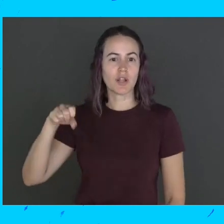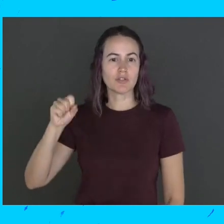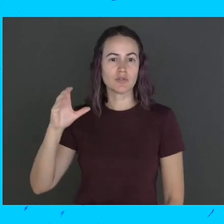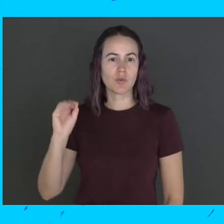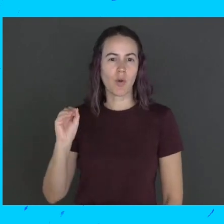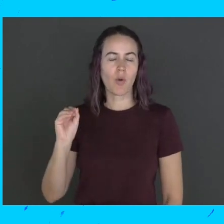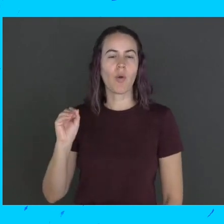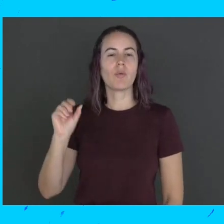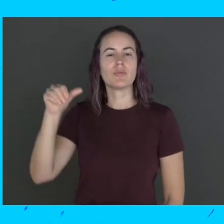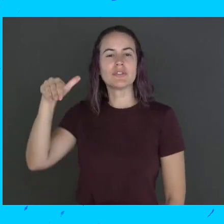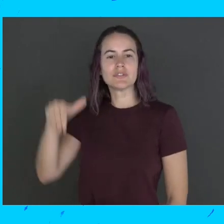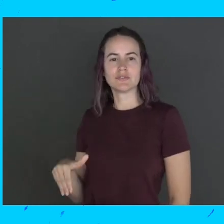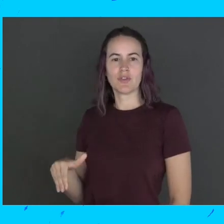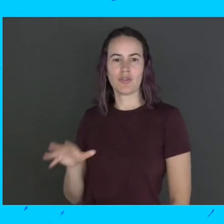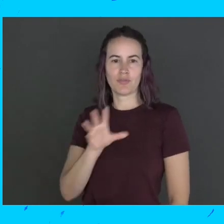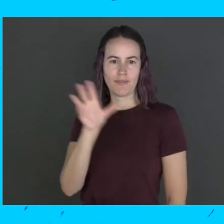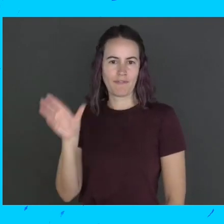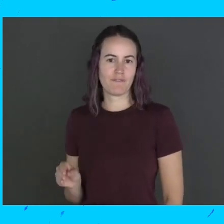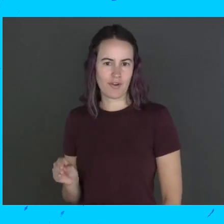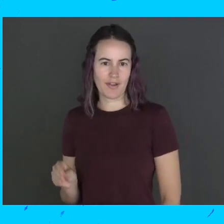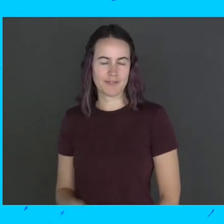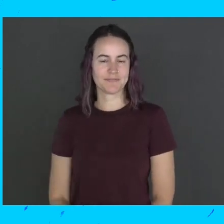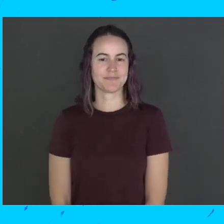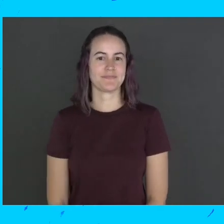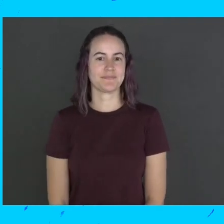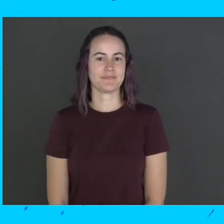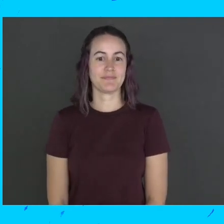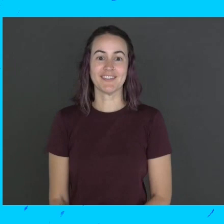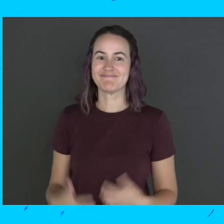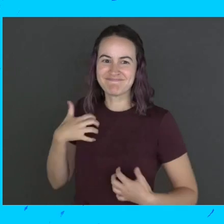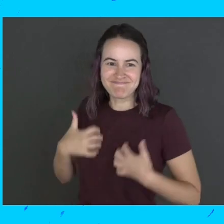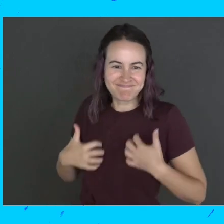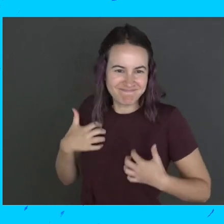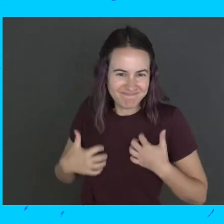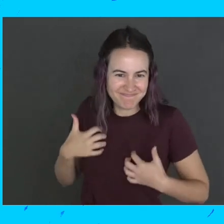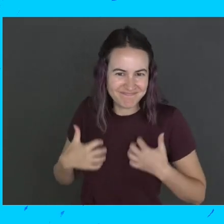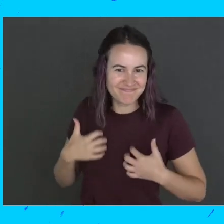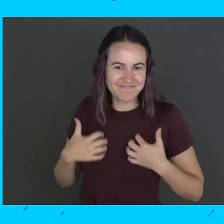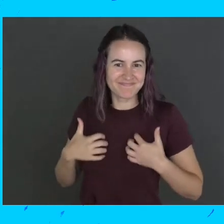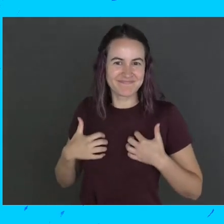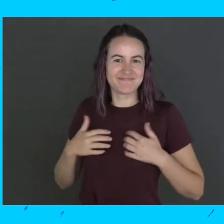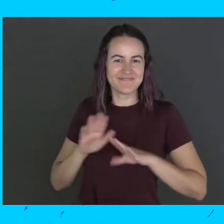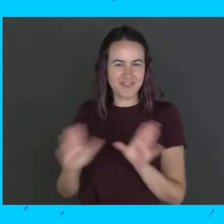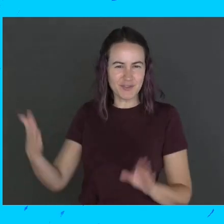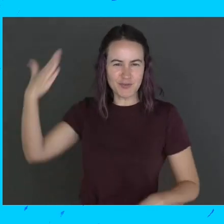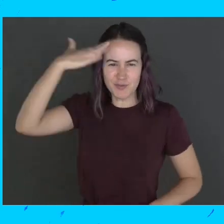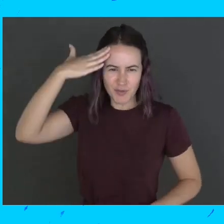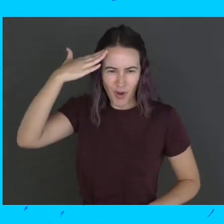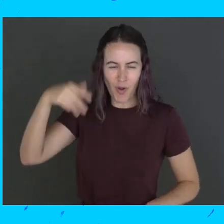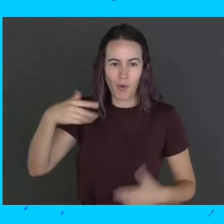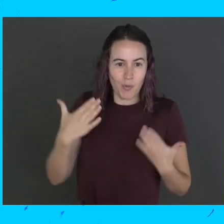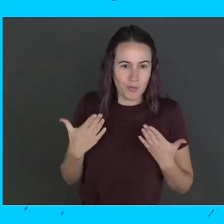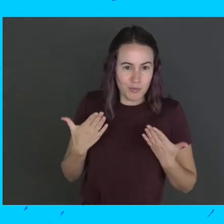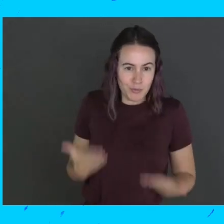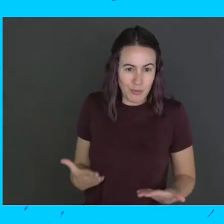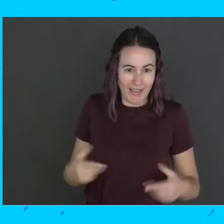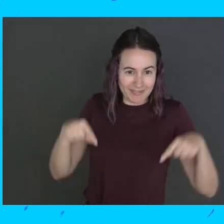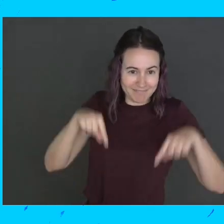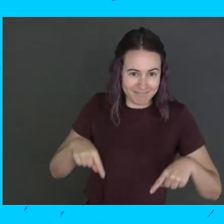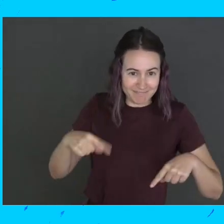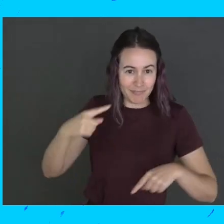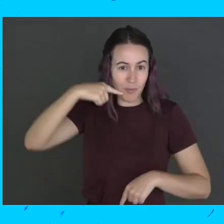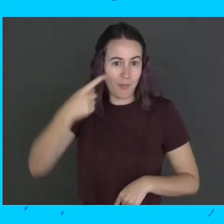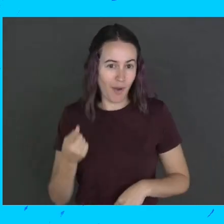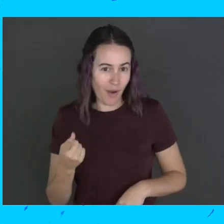morning. We are positive and excited that these 2 days will be of rich